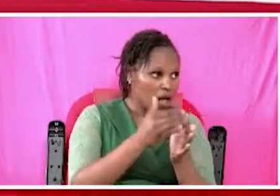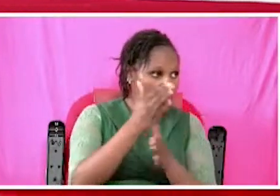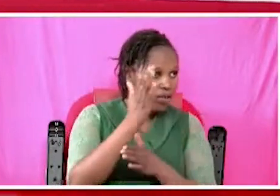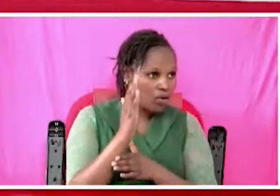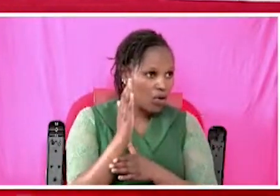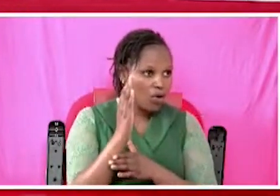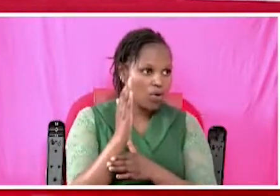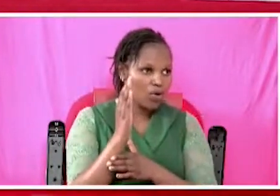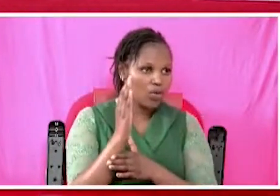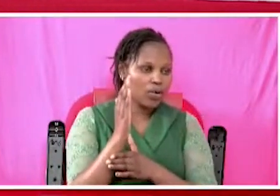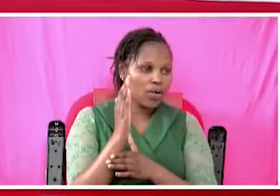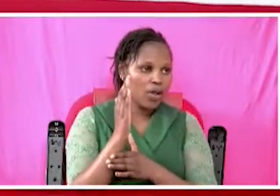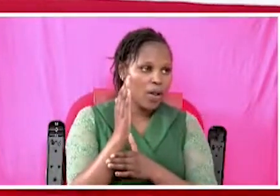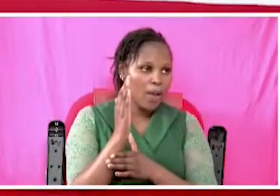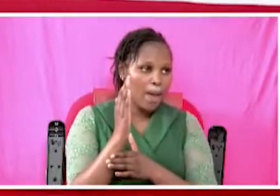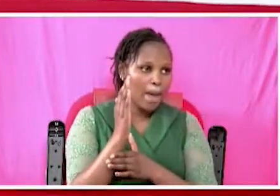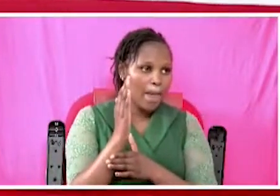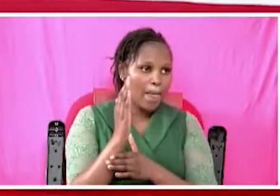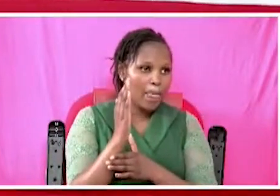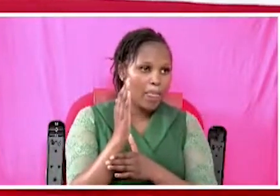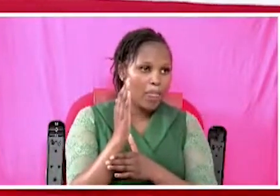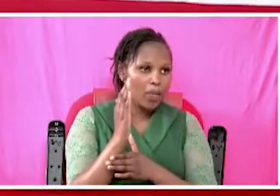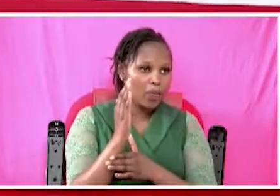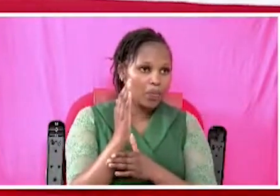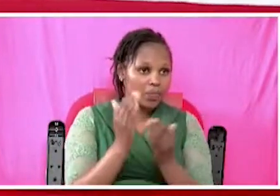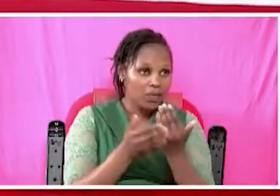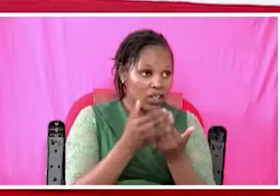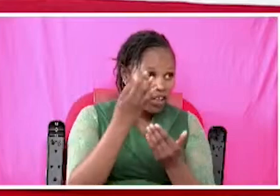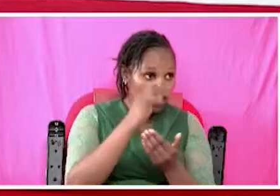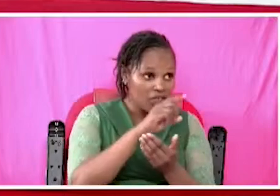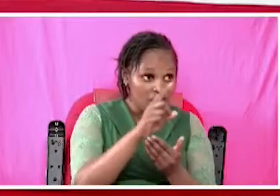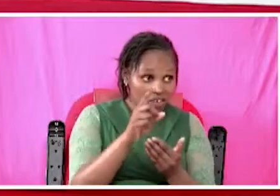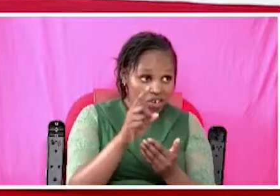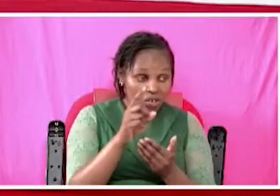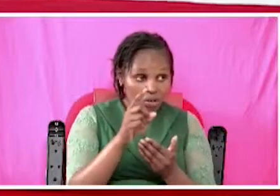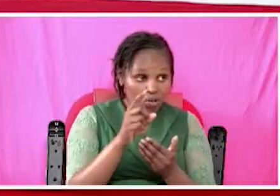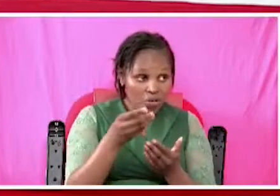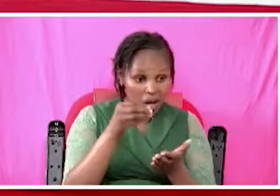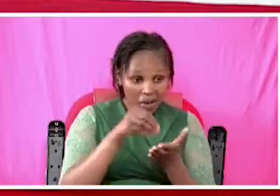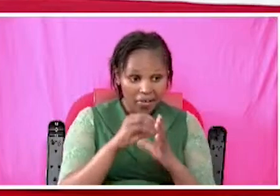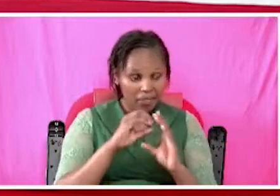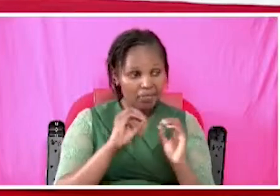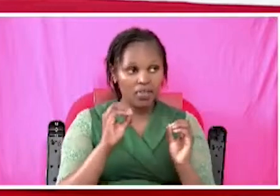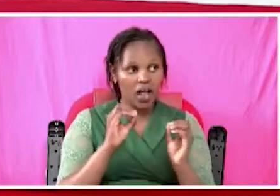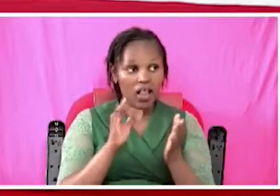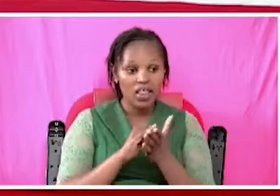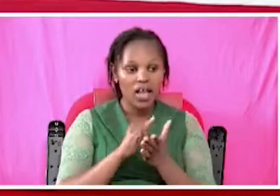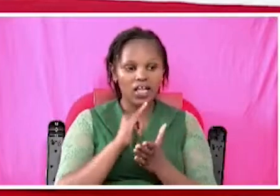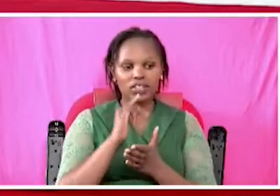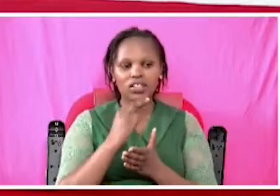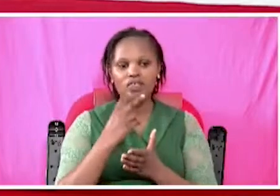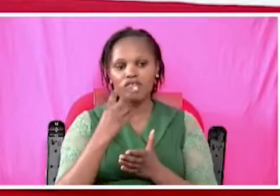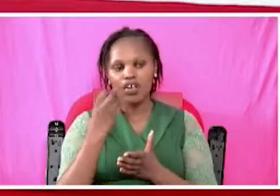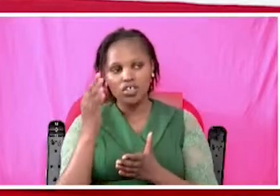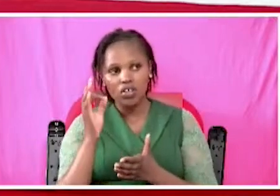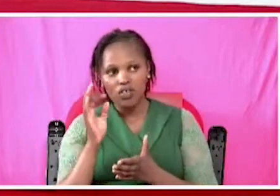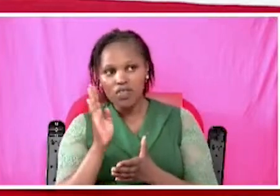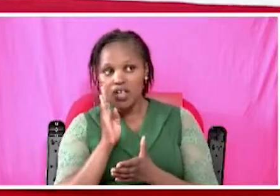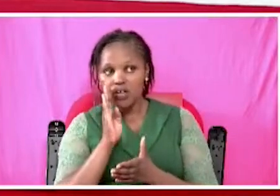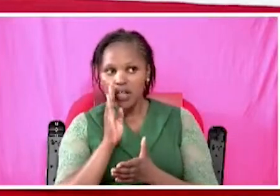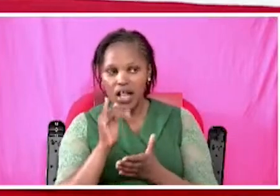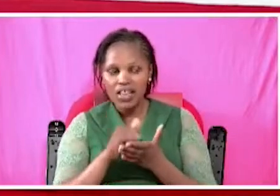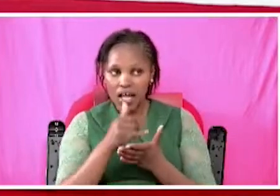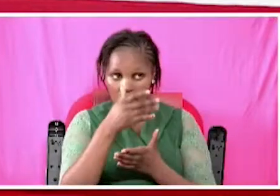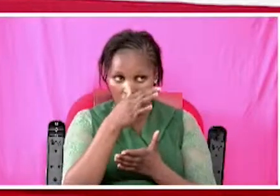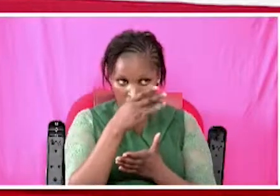anymore, that God doesn't care for you. That is why he has allowed this. That is a lie from the pit of